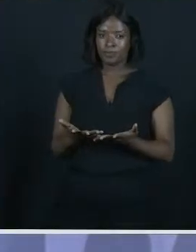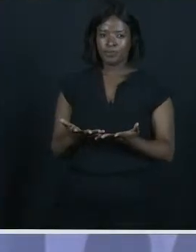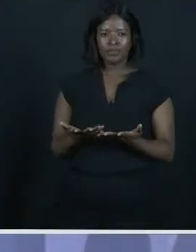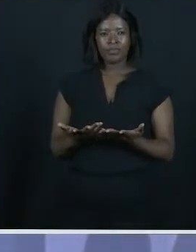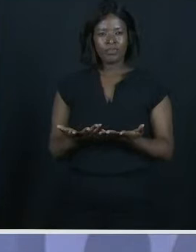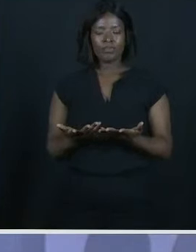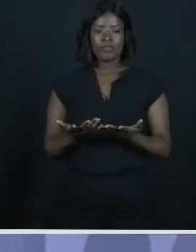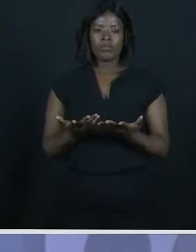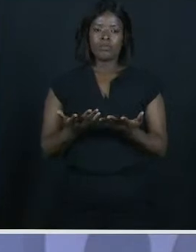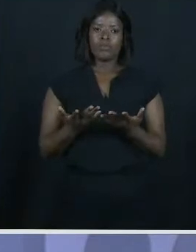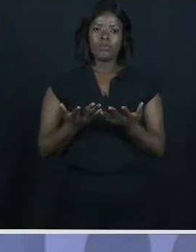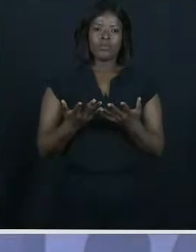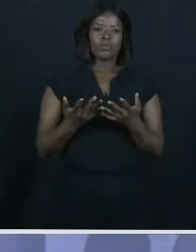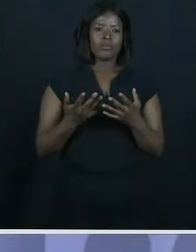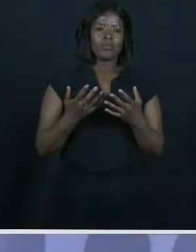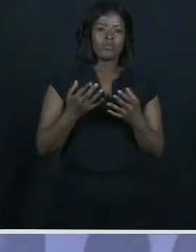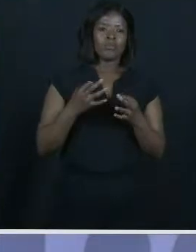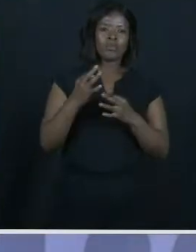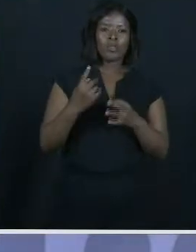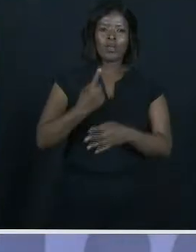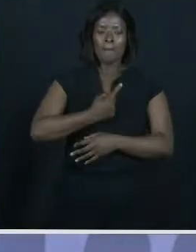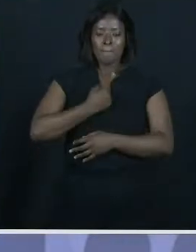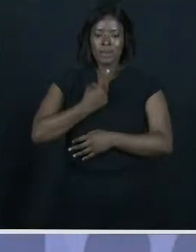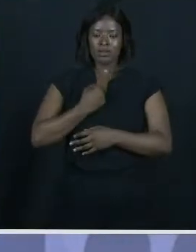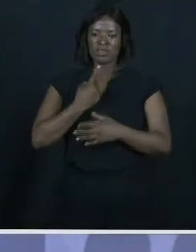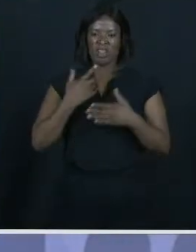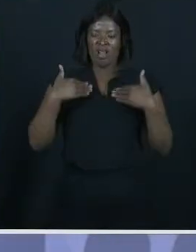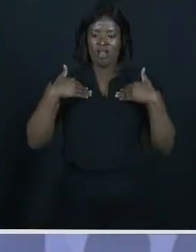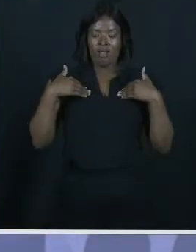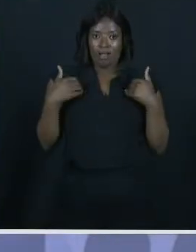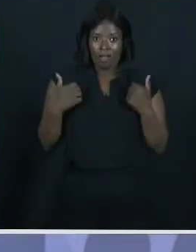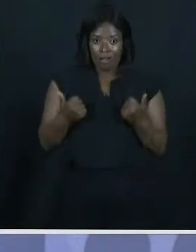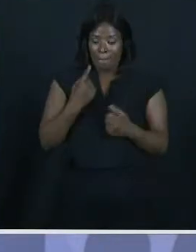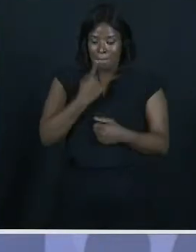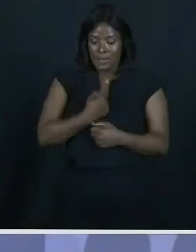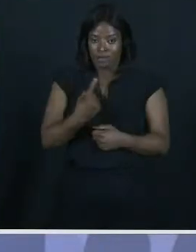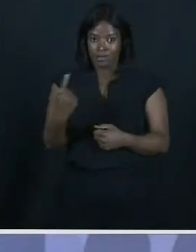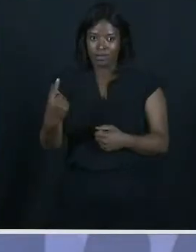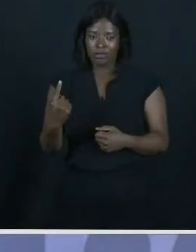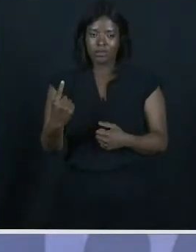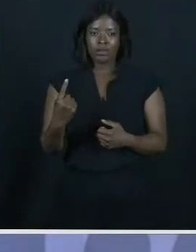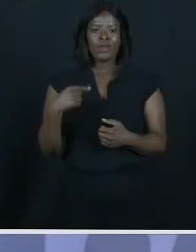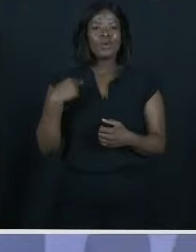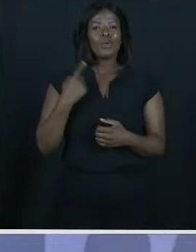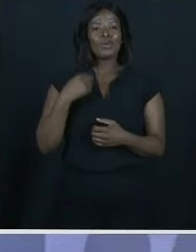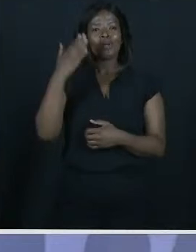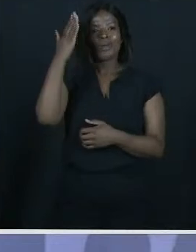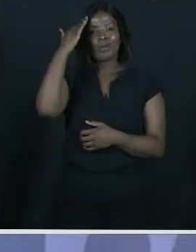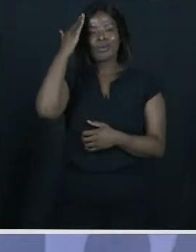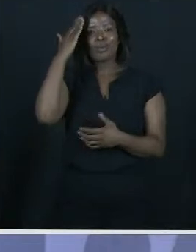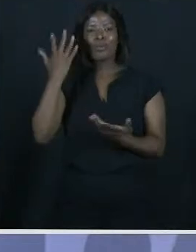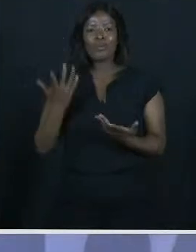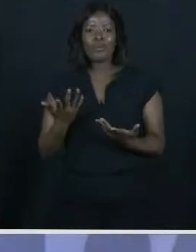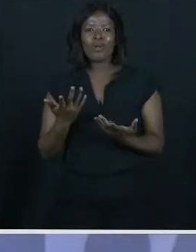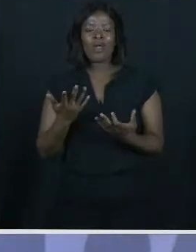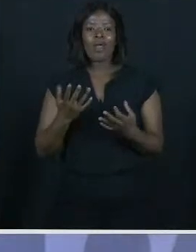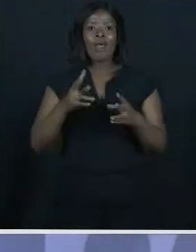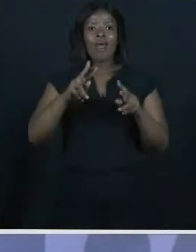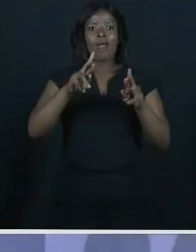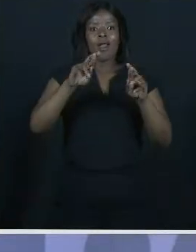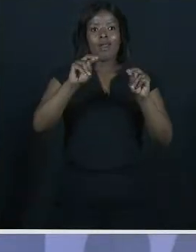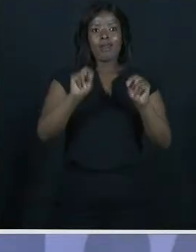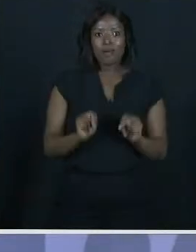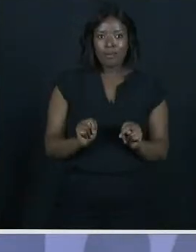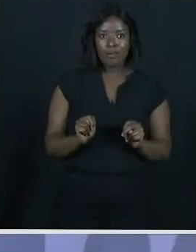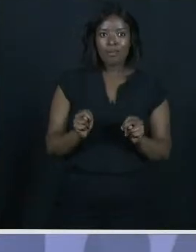Beyond the ravages on one's personal mental health, we know that the experiences of rape